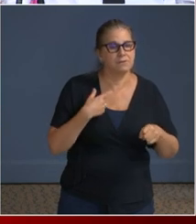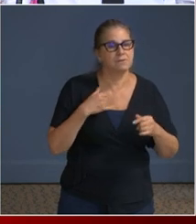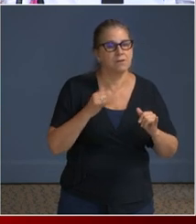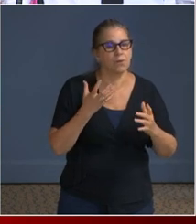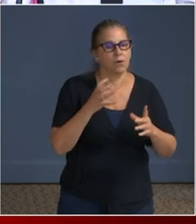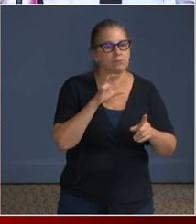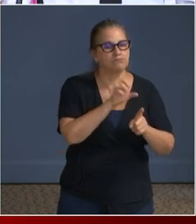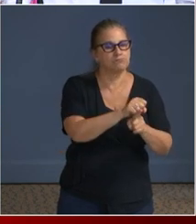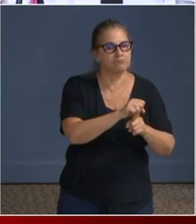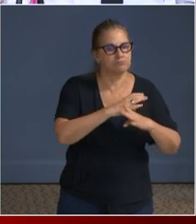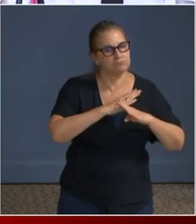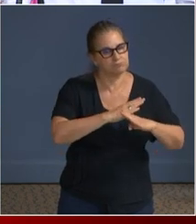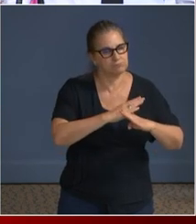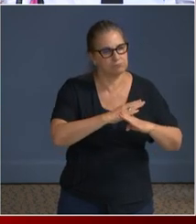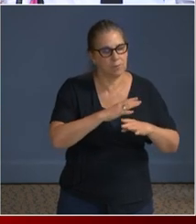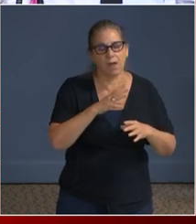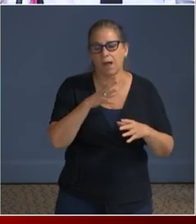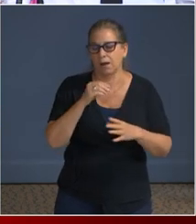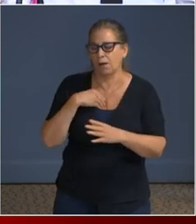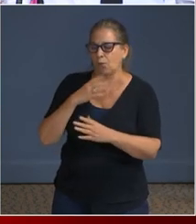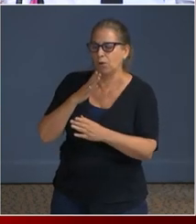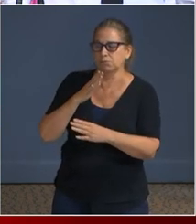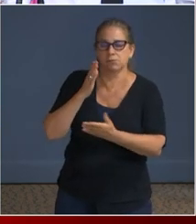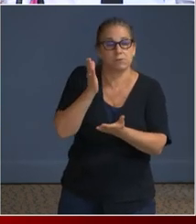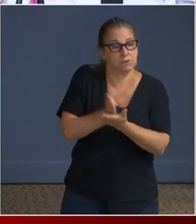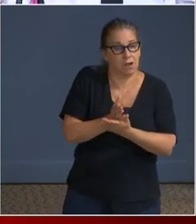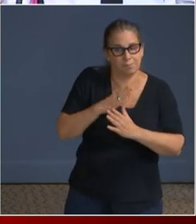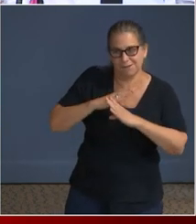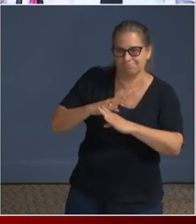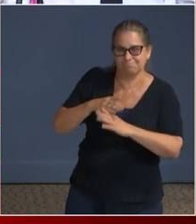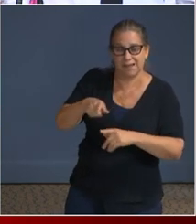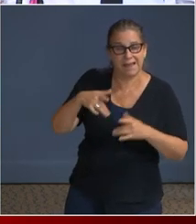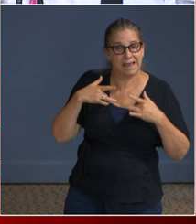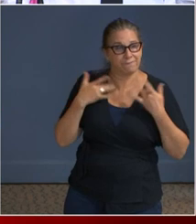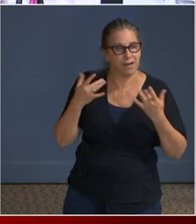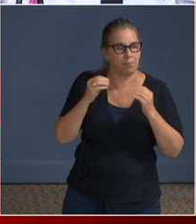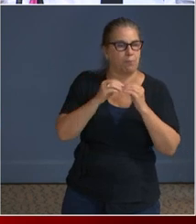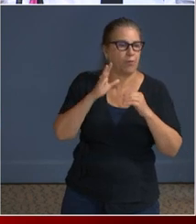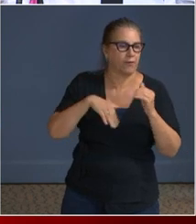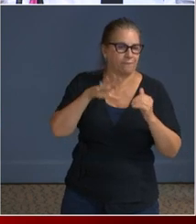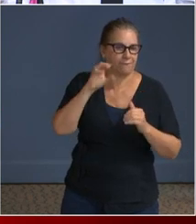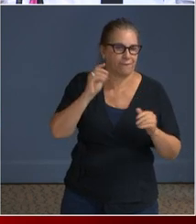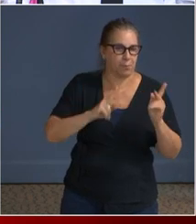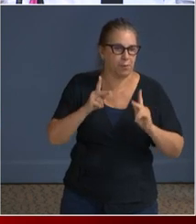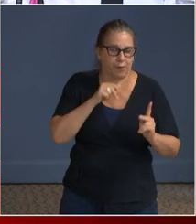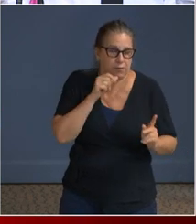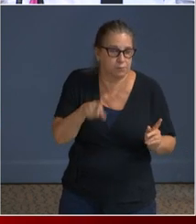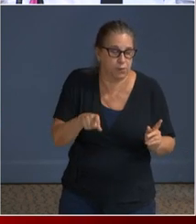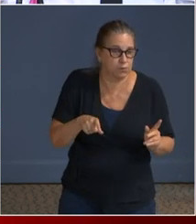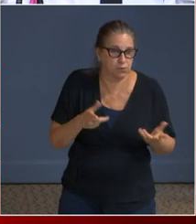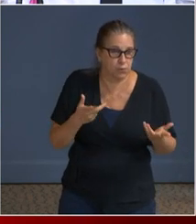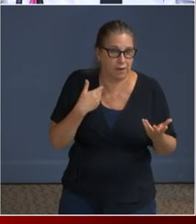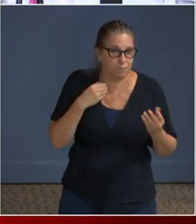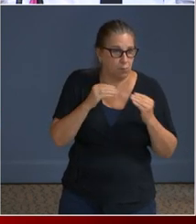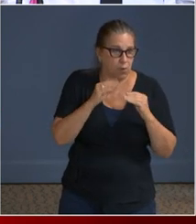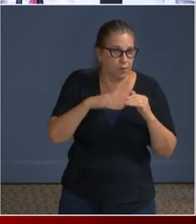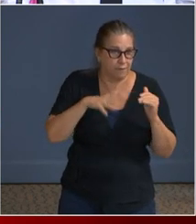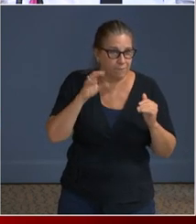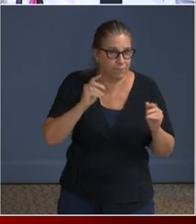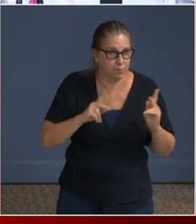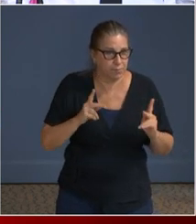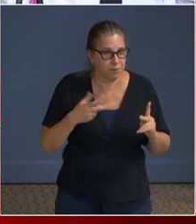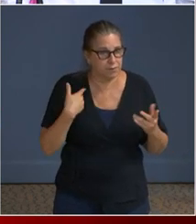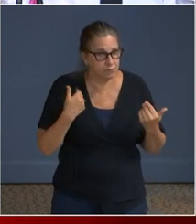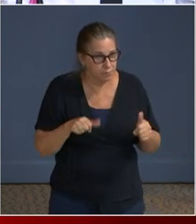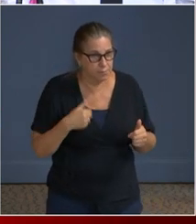were putting themselves and others in jeopardy of COVID-19. But we got to remember that why we're here and talking about this today, because